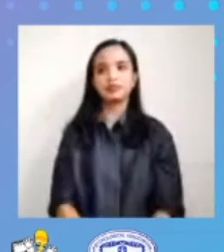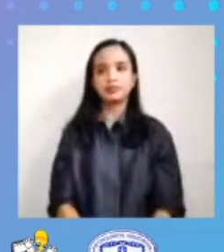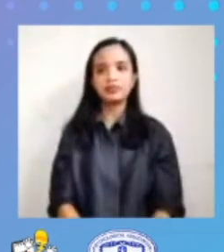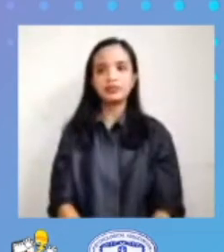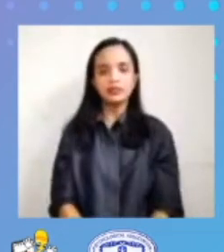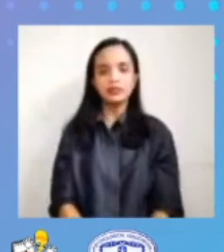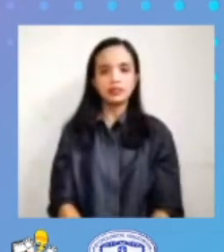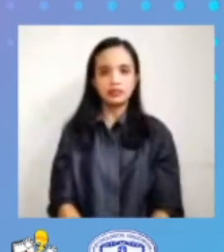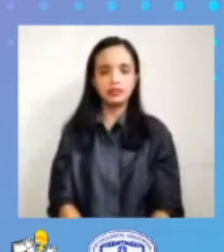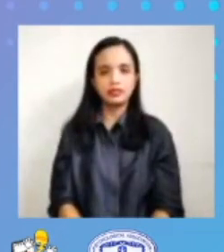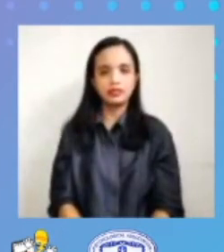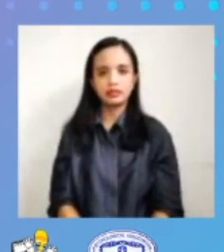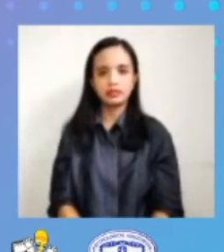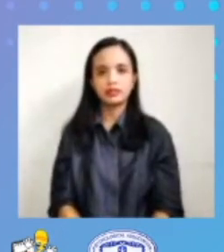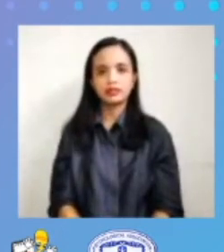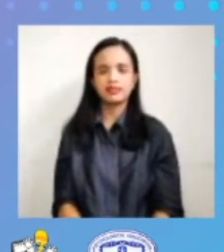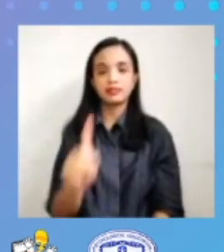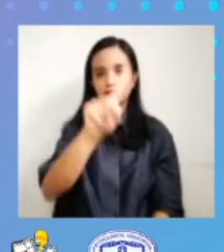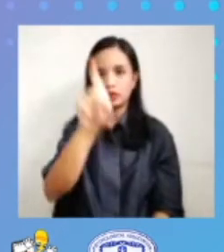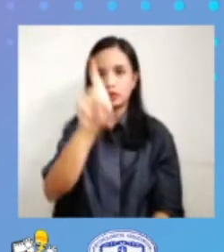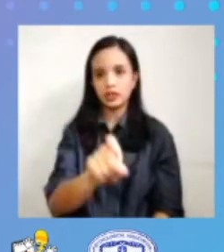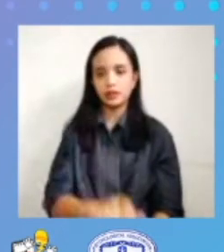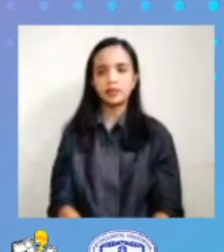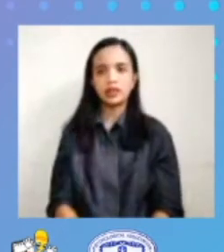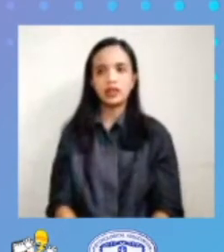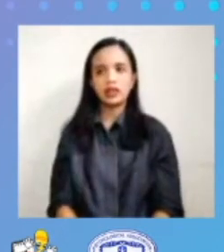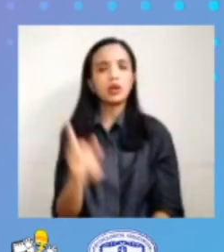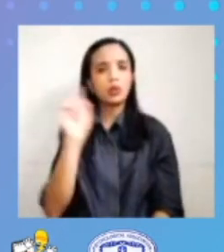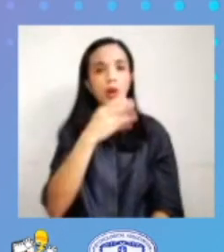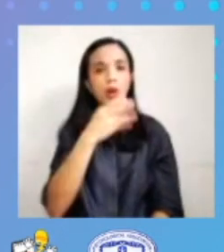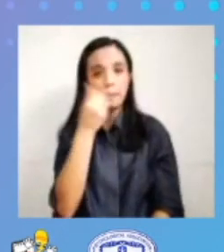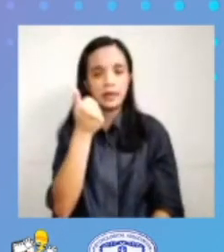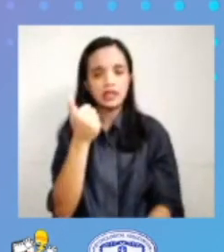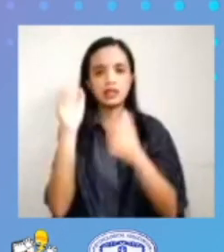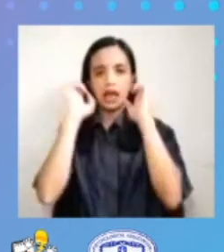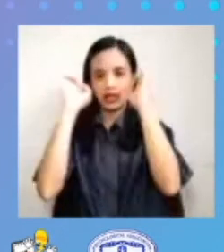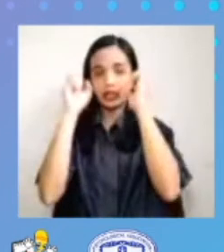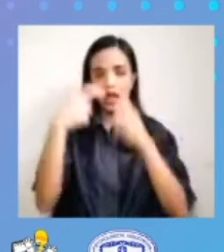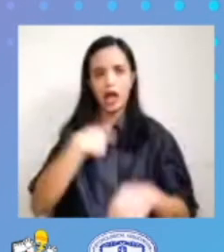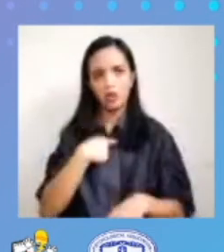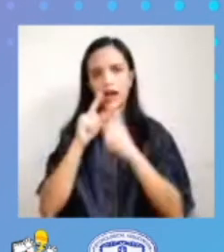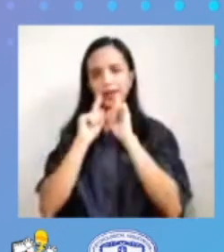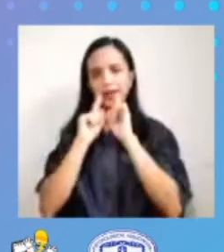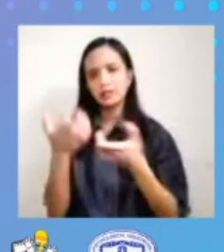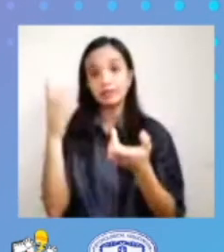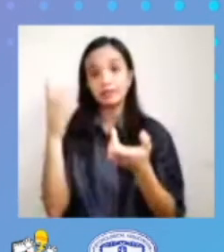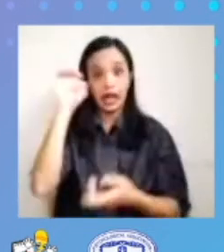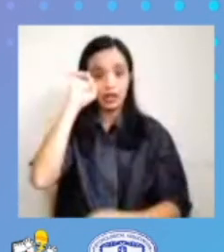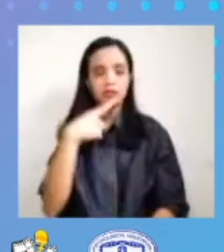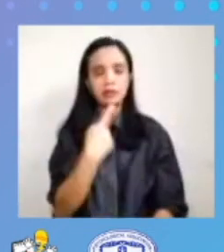the consult with your doctor first and get the go signal. Because actually in anything, whatever